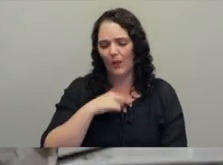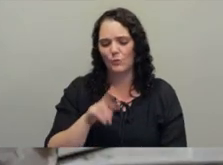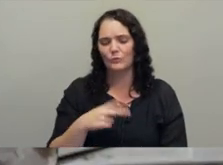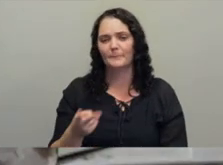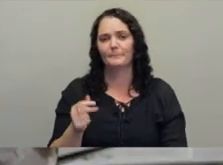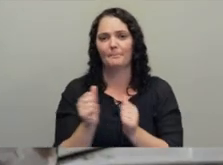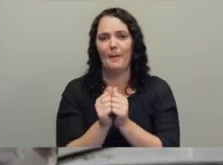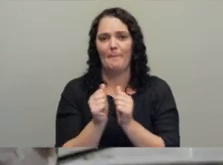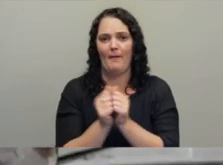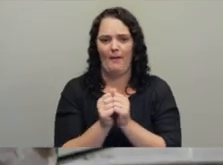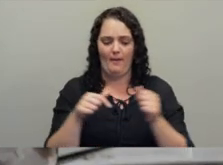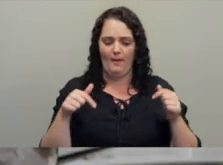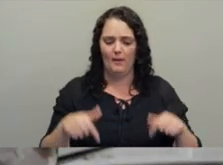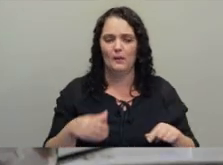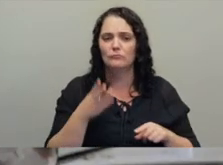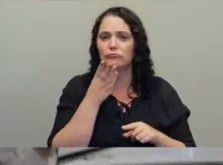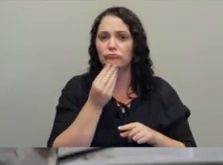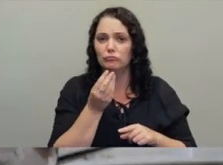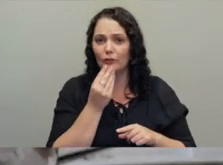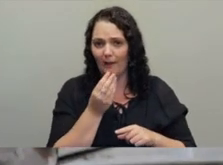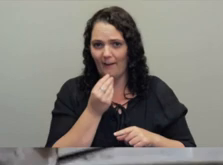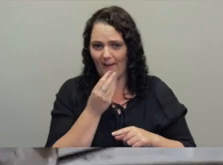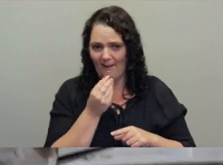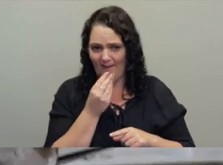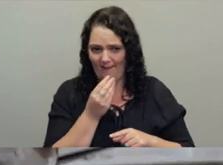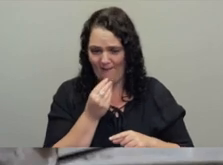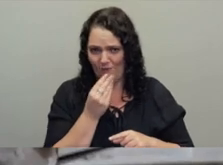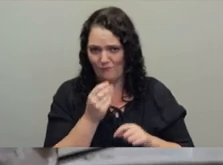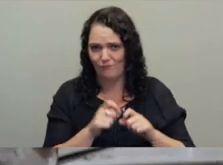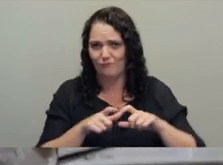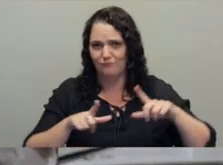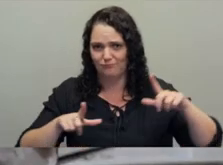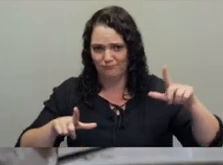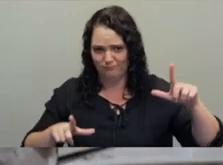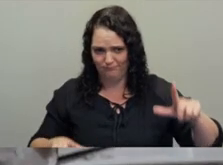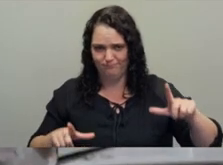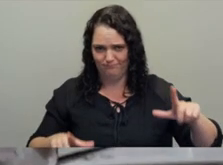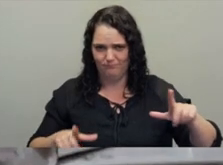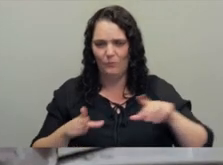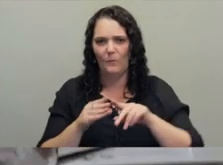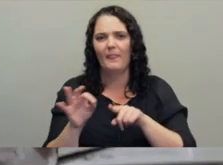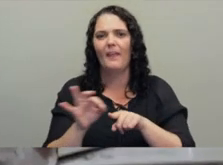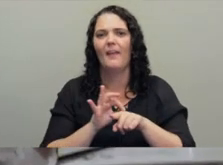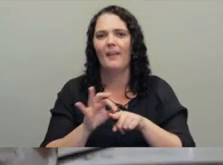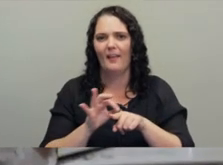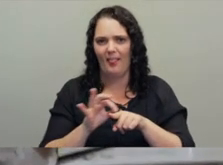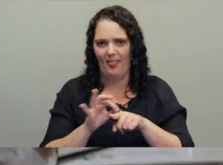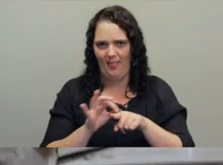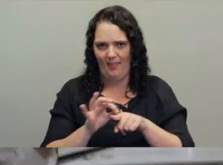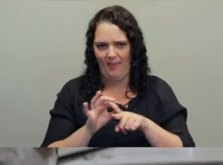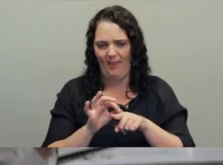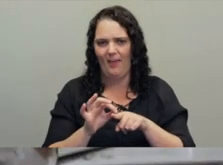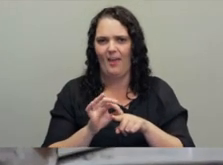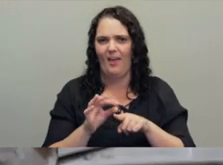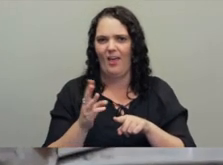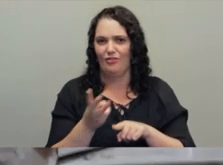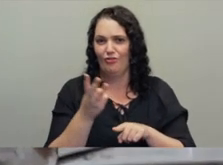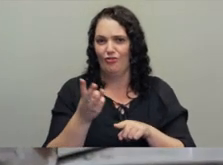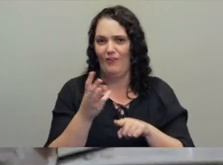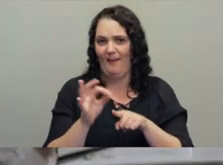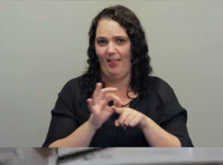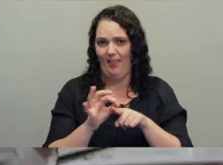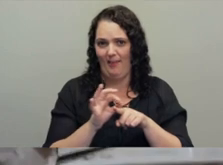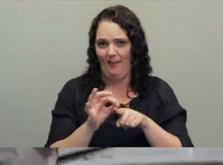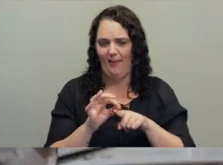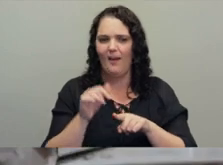brown paper. And so I can do a little bit of that trois crayon technique. And I'm gonna work with children's crayons